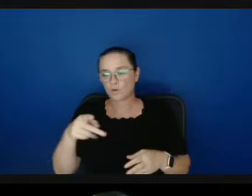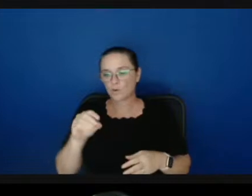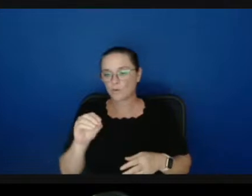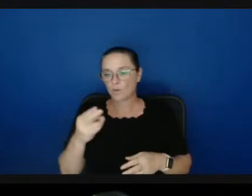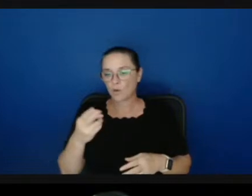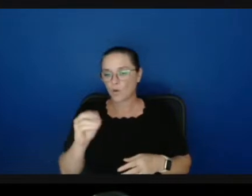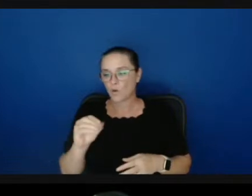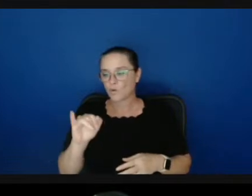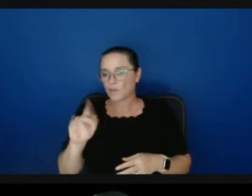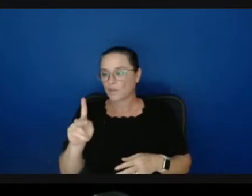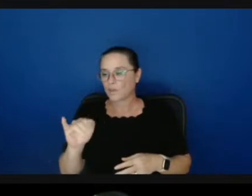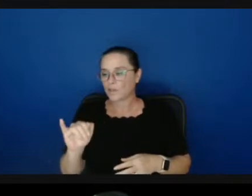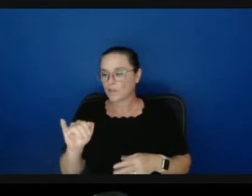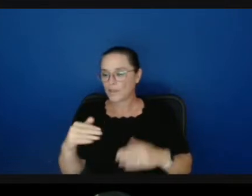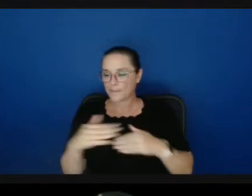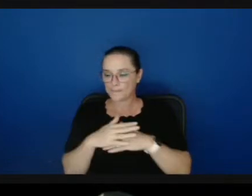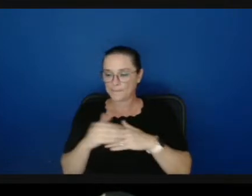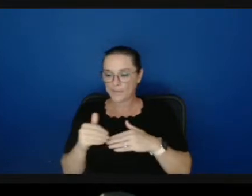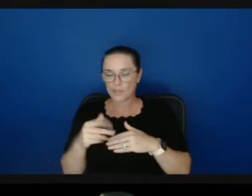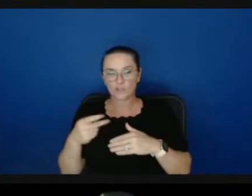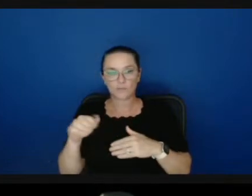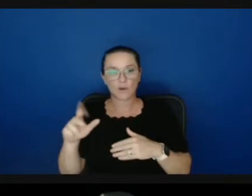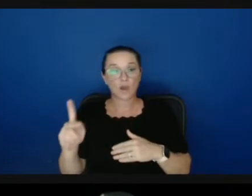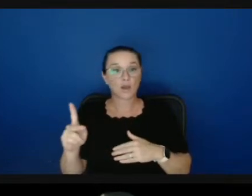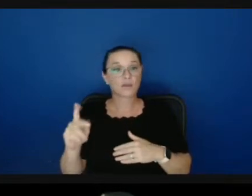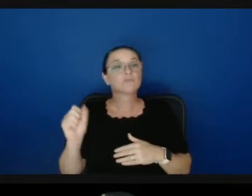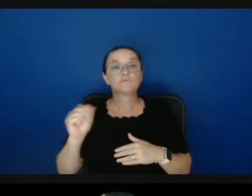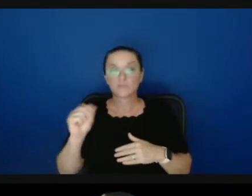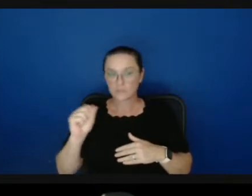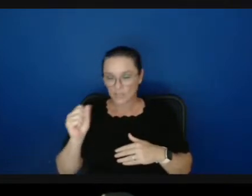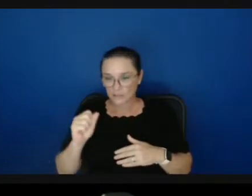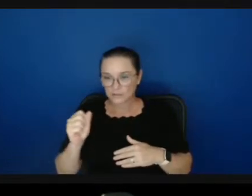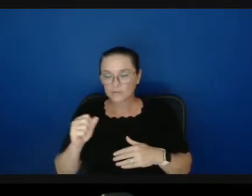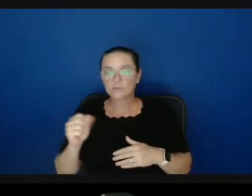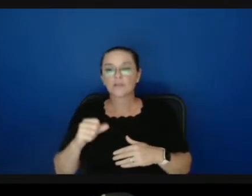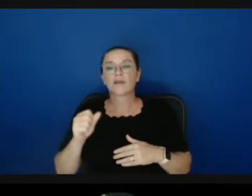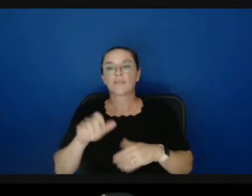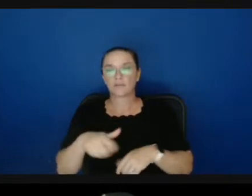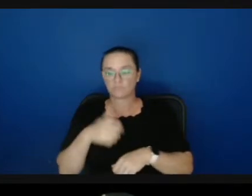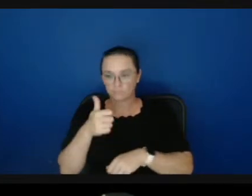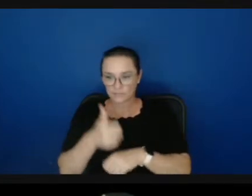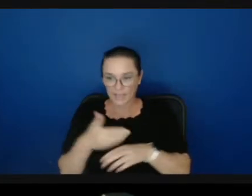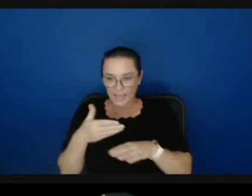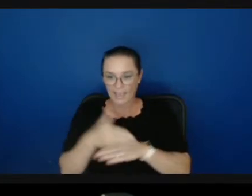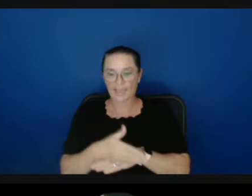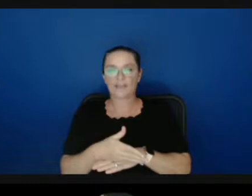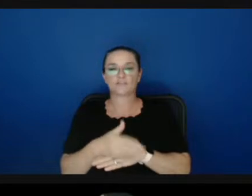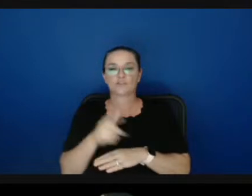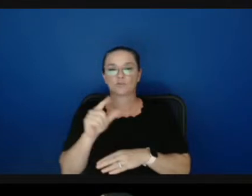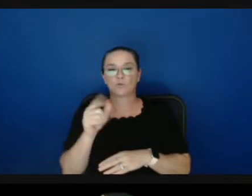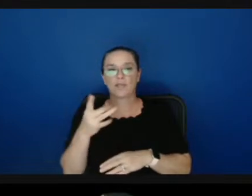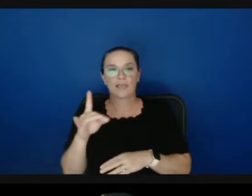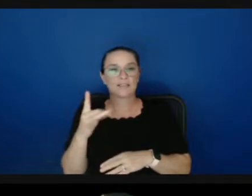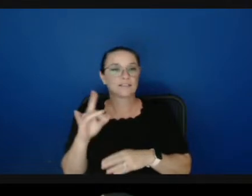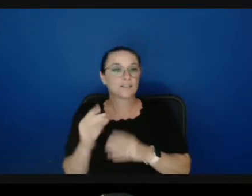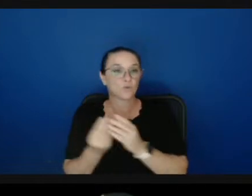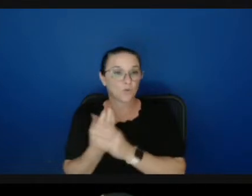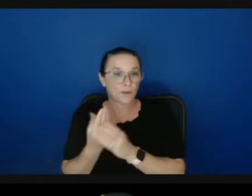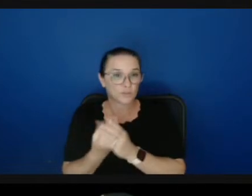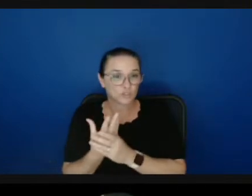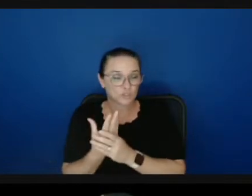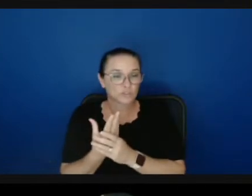if it's open. What road do you take? There is a new road. It was the road that was established just after the 2018 eruption that runs along